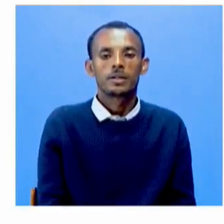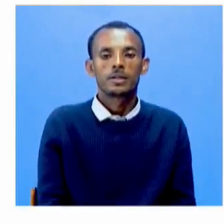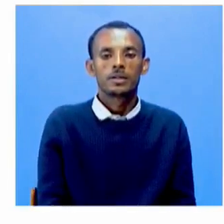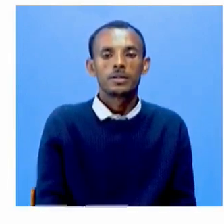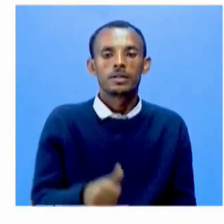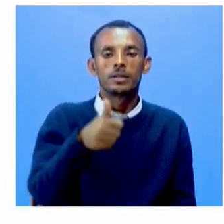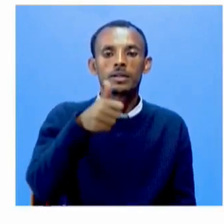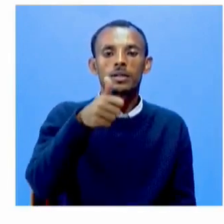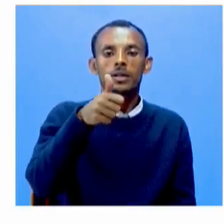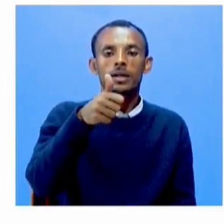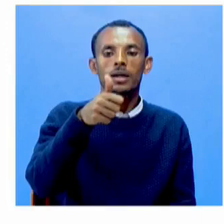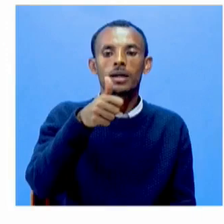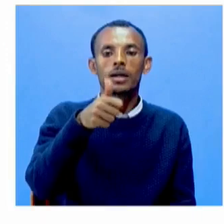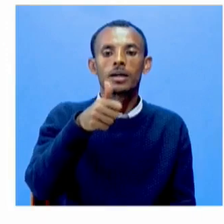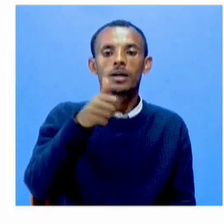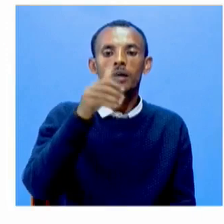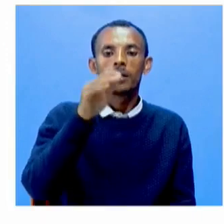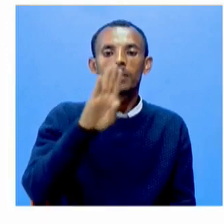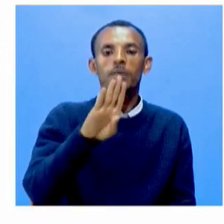ABC,